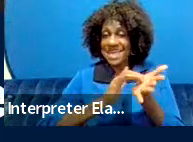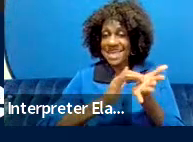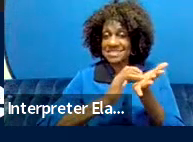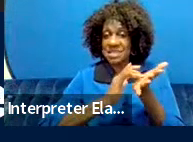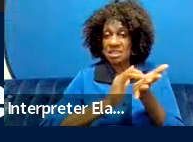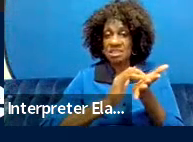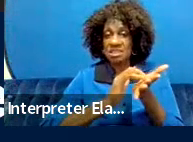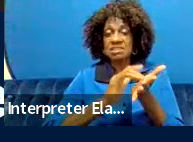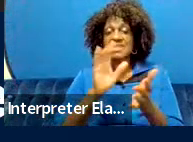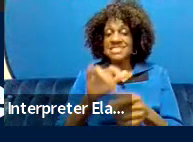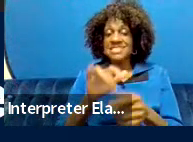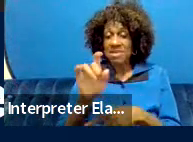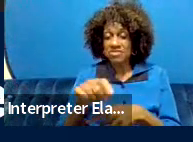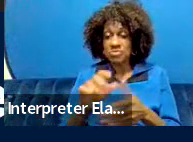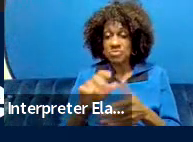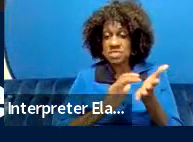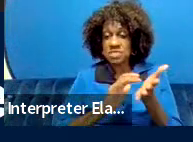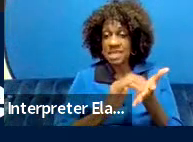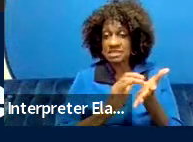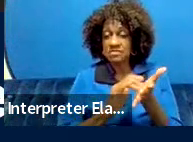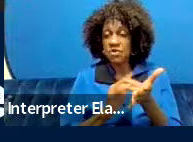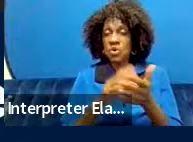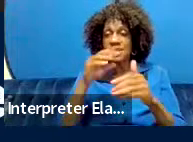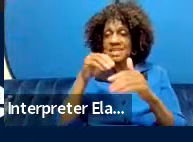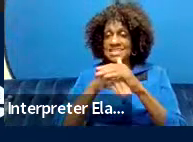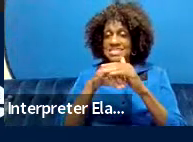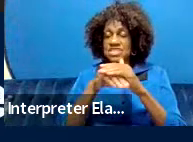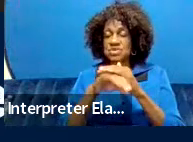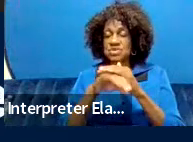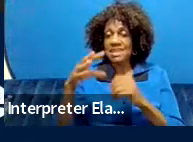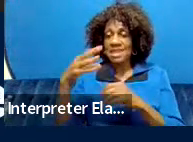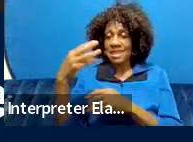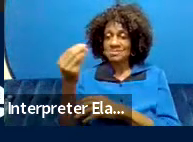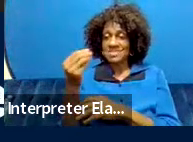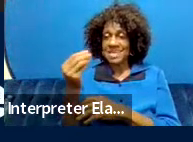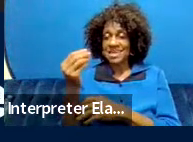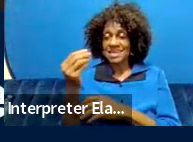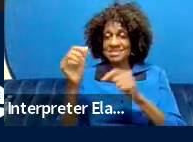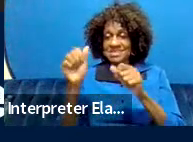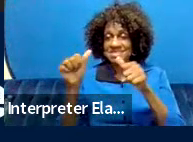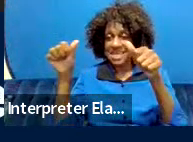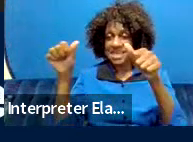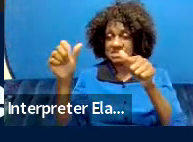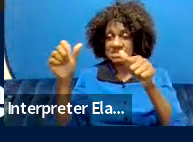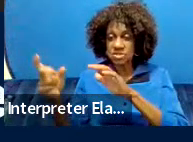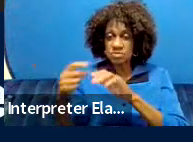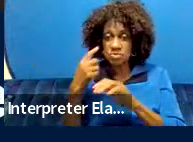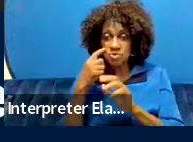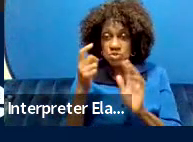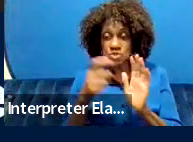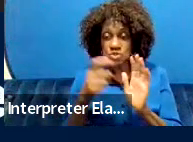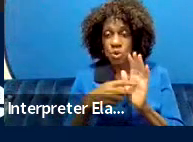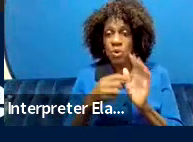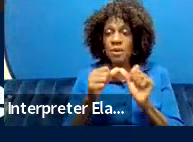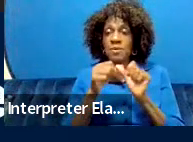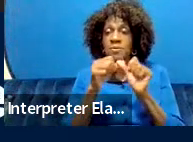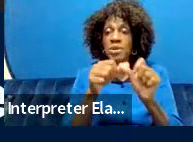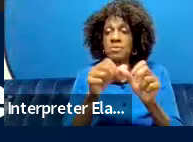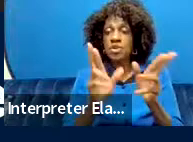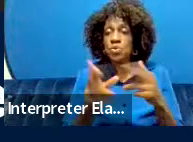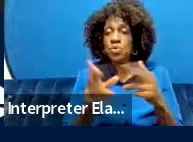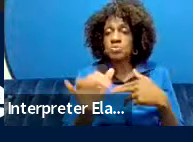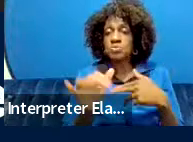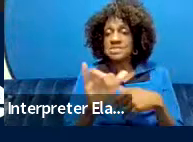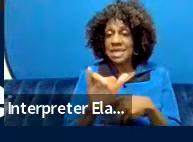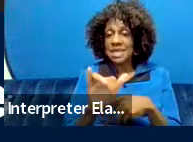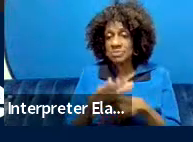these signs that are required to be tactile are interior and exterior signs that identify permanent rooms and spaces. And this